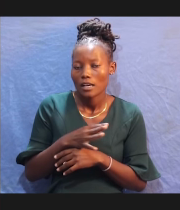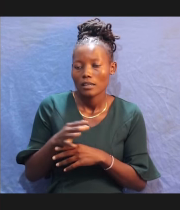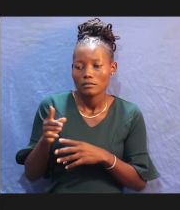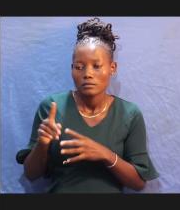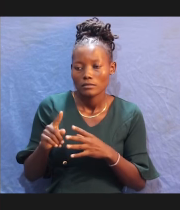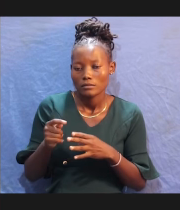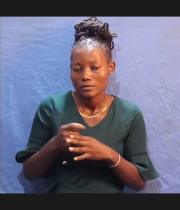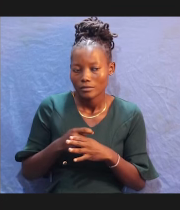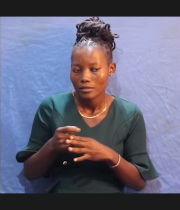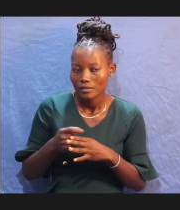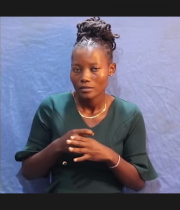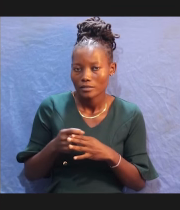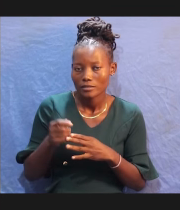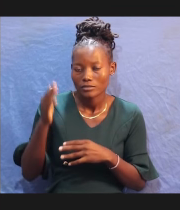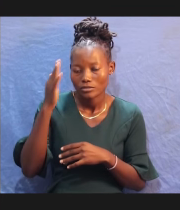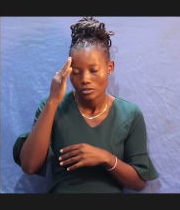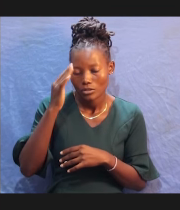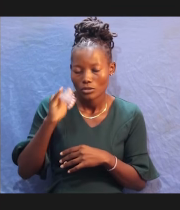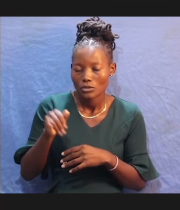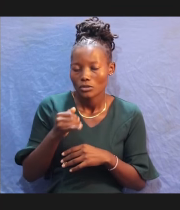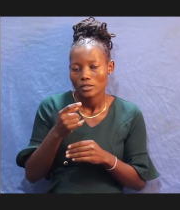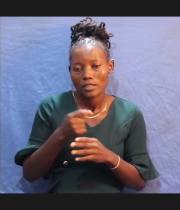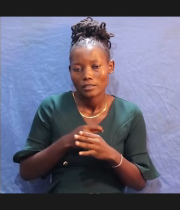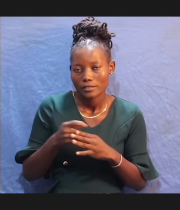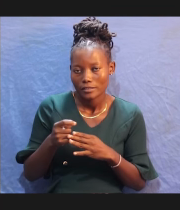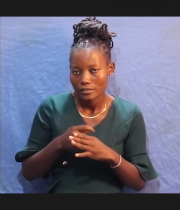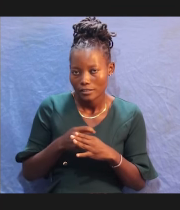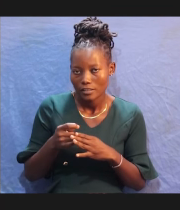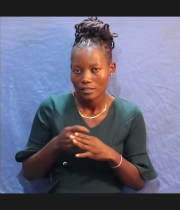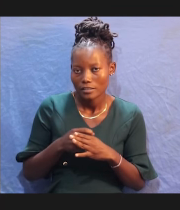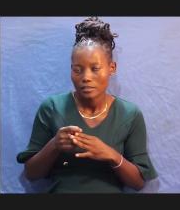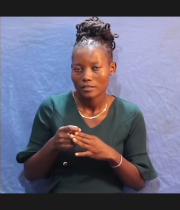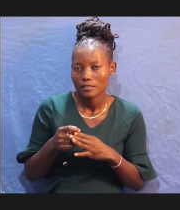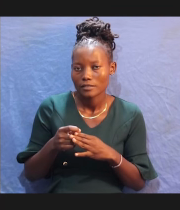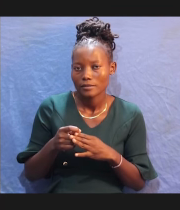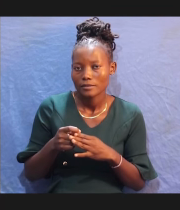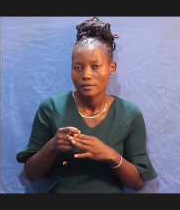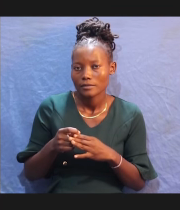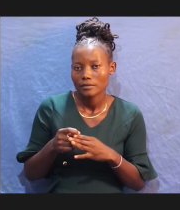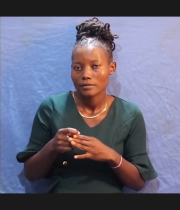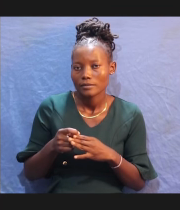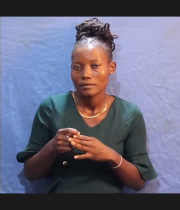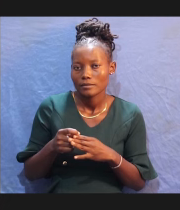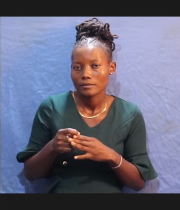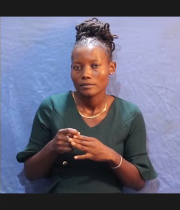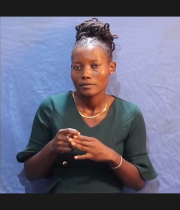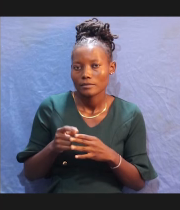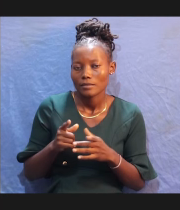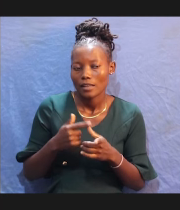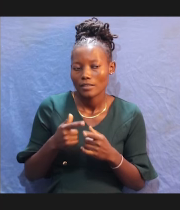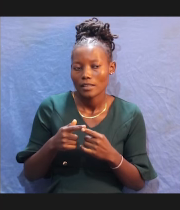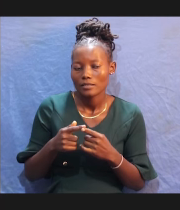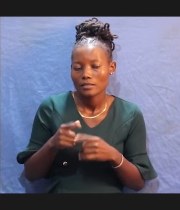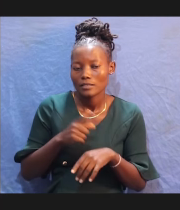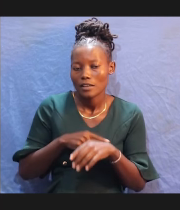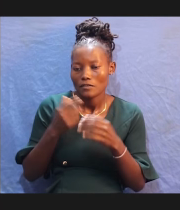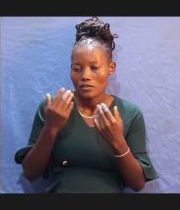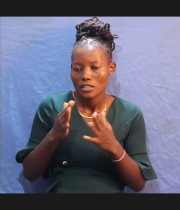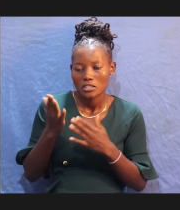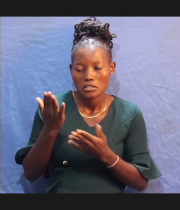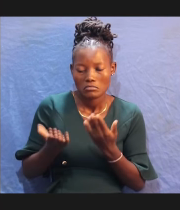trainings you just fail. You just make a training, but you didn't at the end, they didn't understood